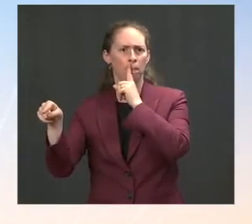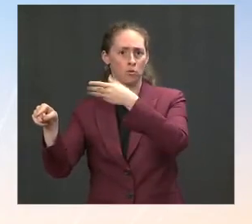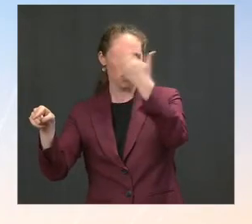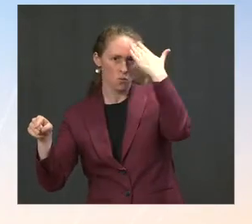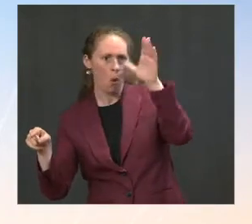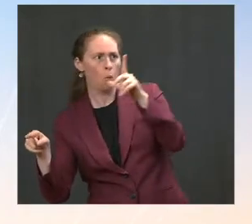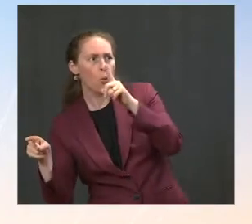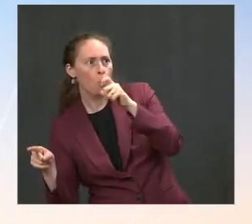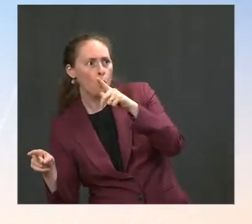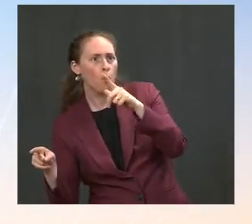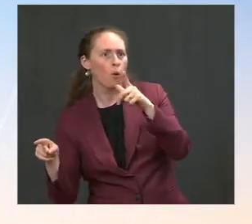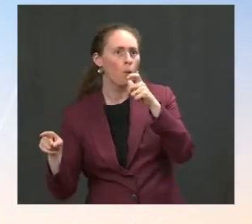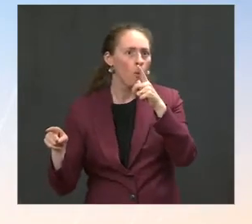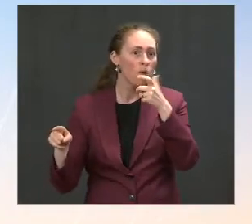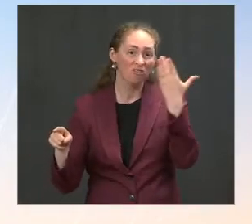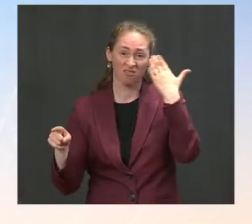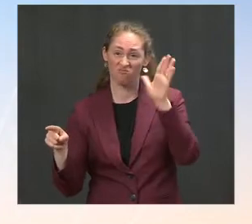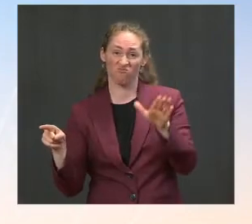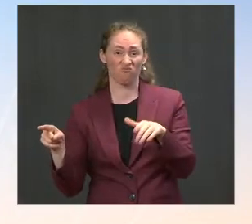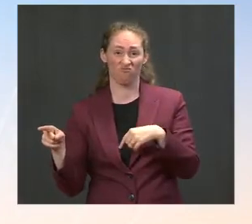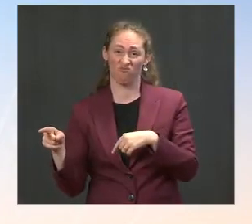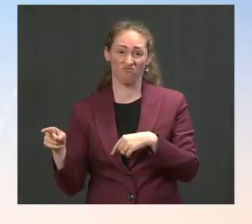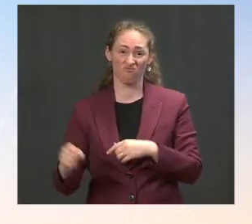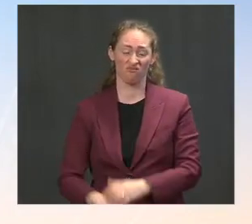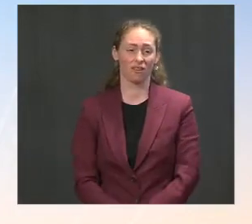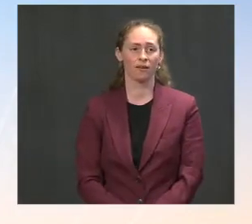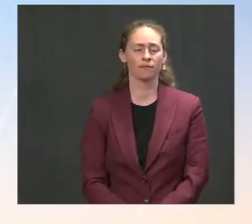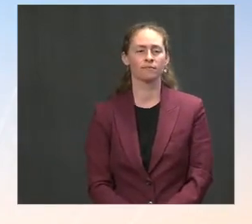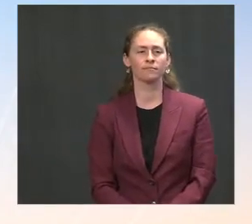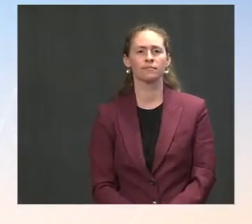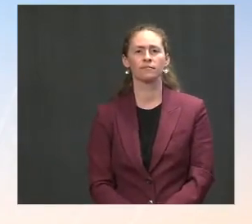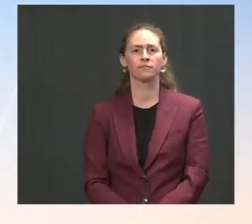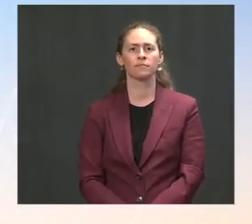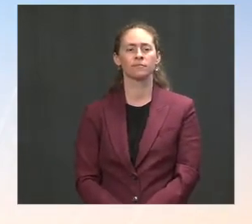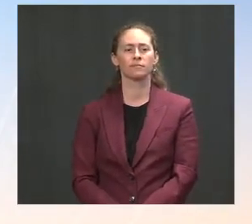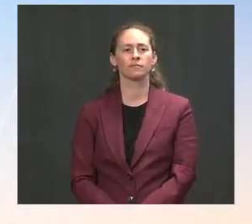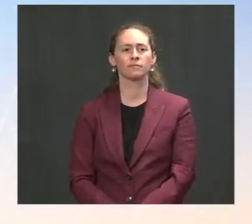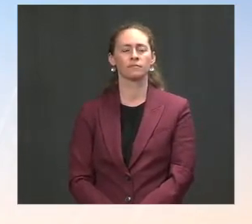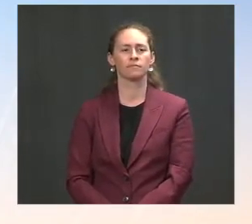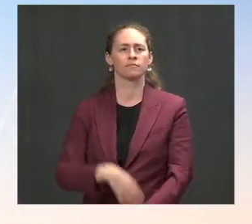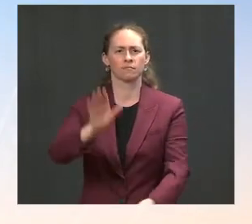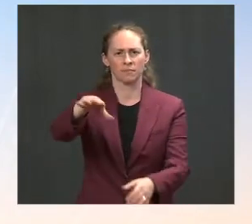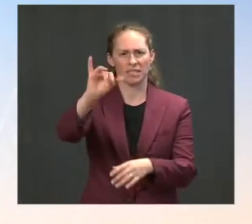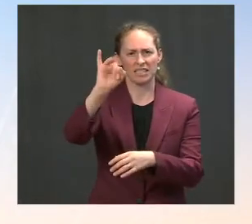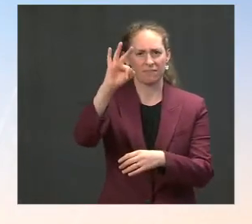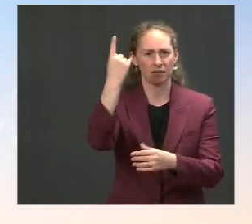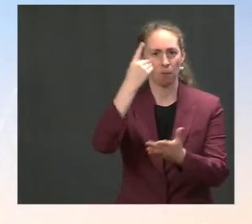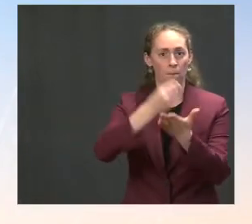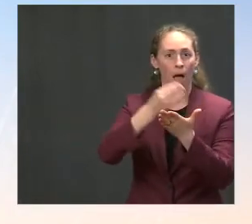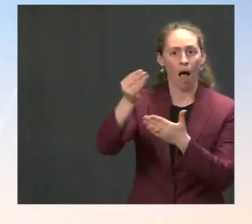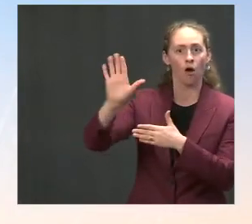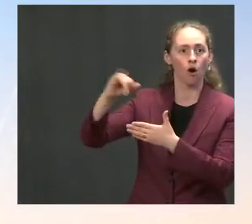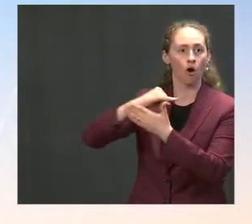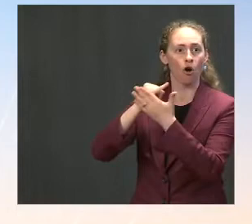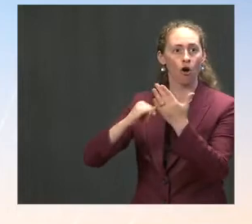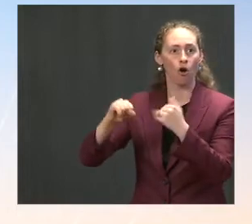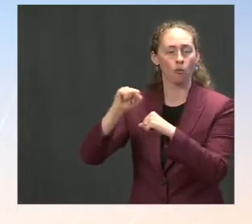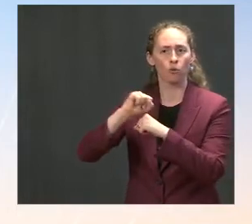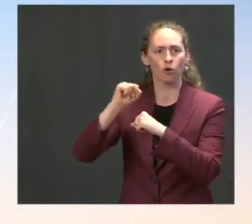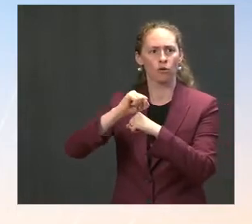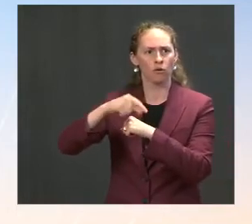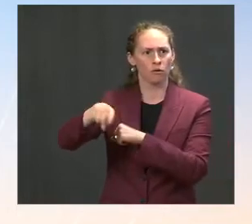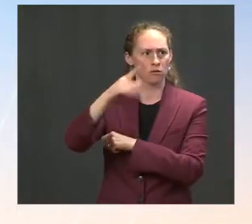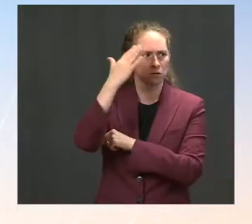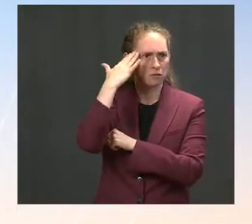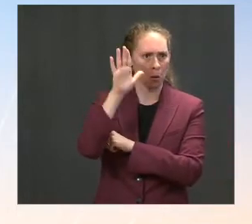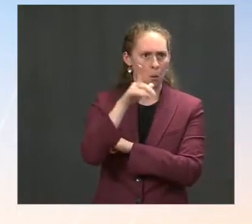aware. Is there anything stopping anyone from directly telling, though, Hunter Biden that they're going to purchase his art, and if they do, the American people won't know